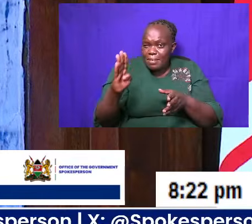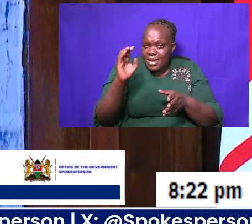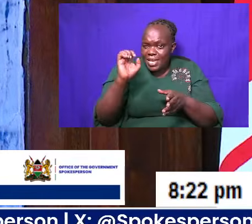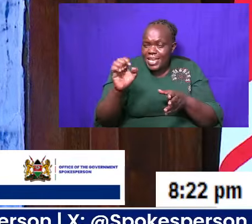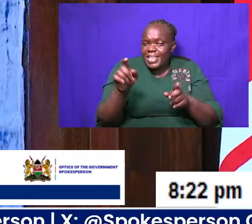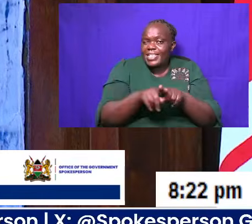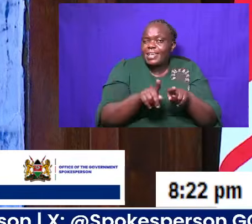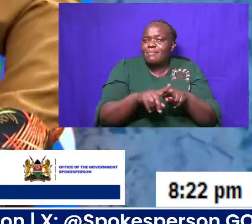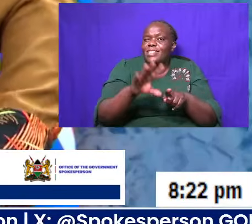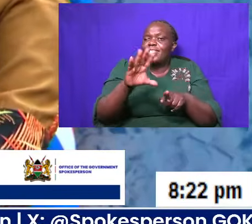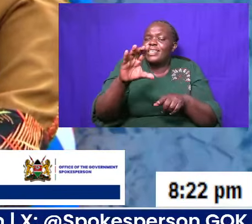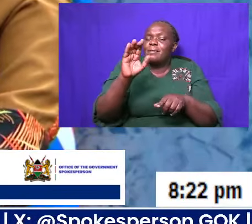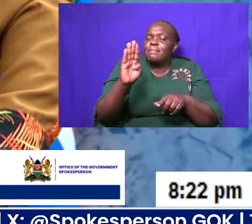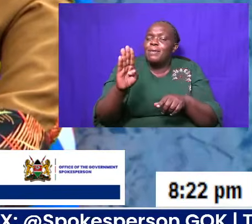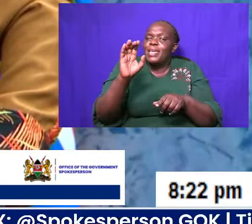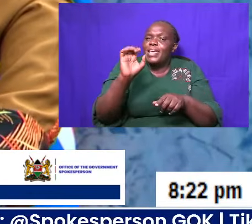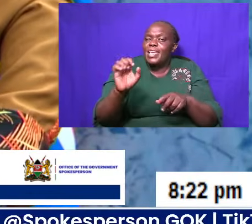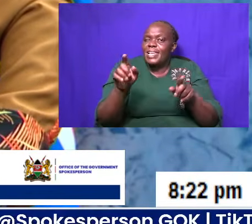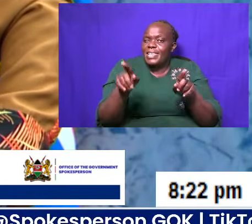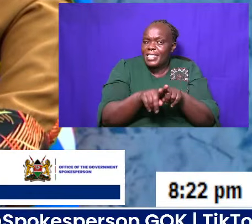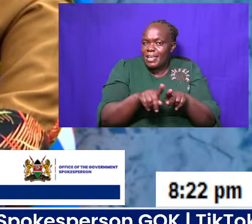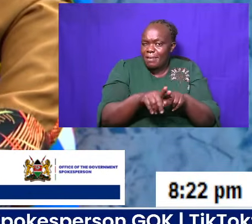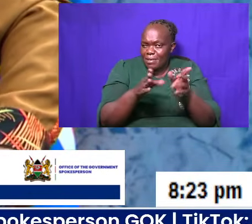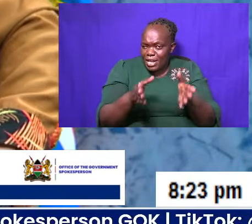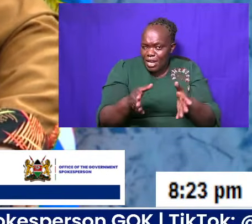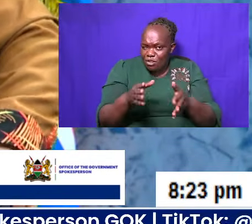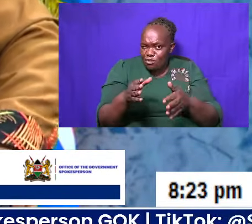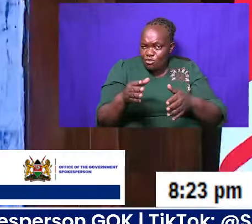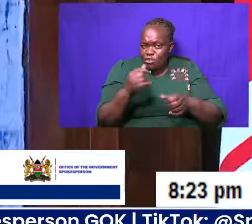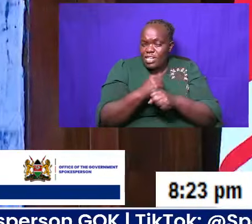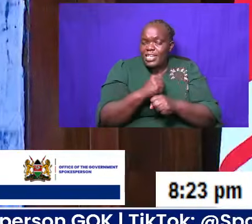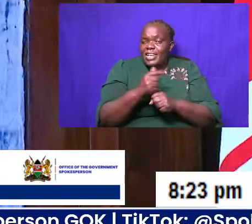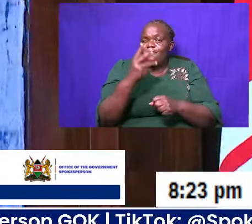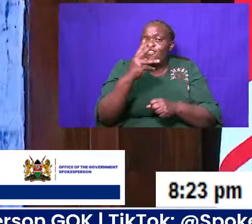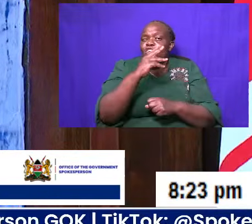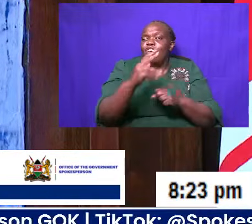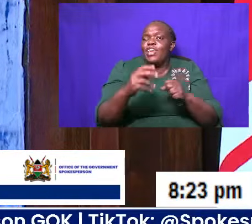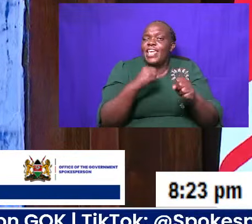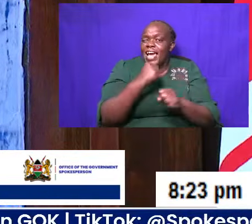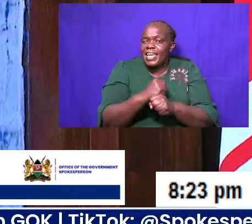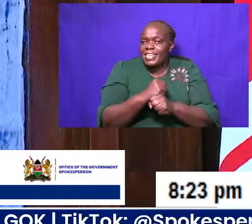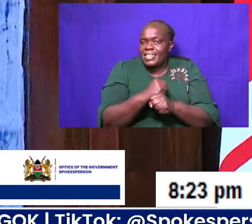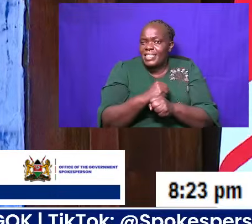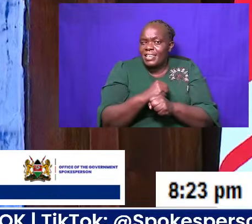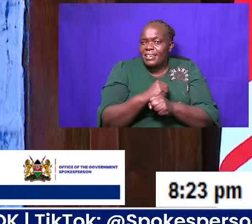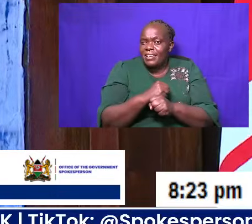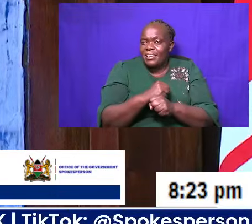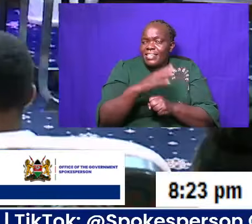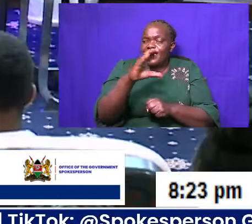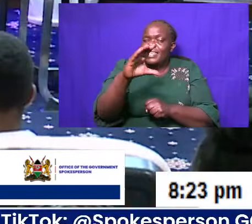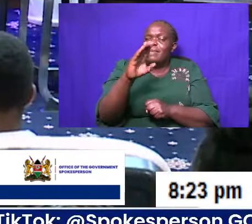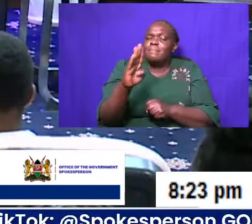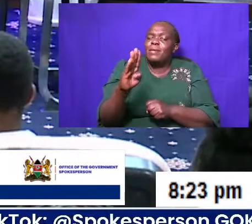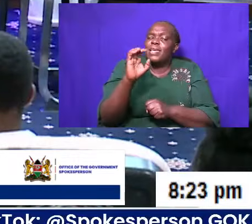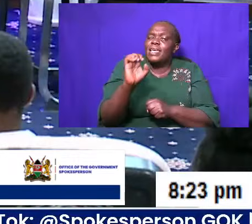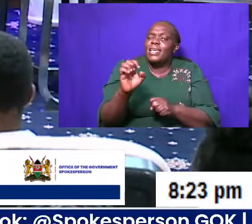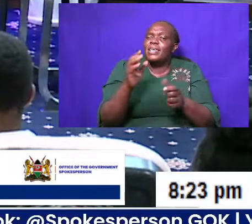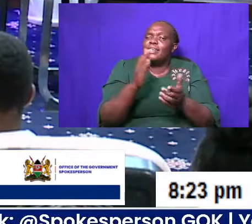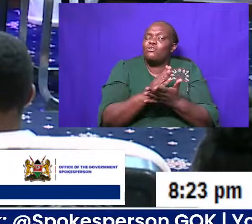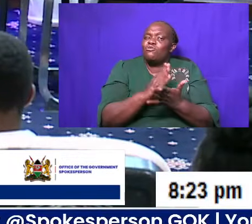You're actually an education expert. Yes, I'm an education expert. I did that for 4 years. And the president has spoken about CBE. It's not a question